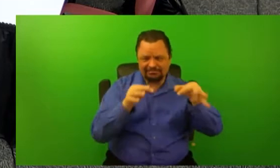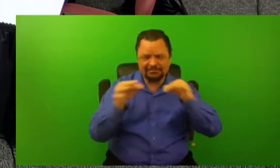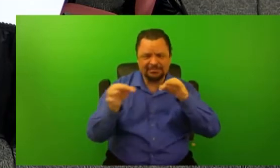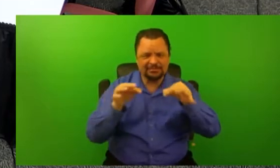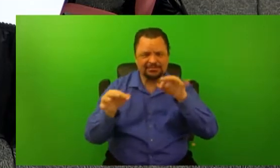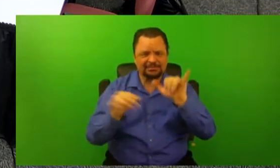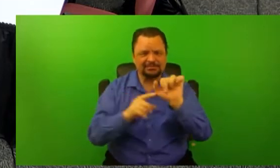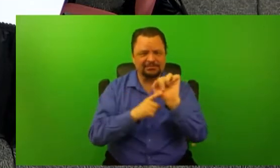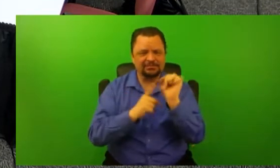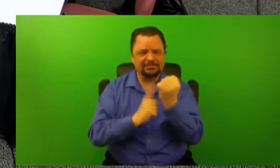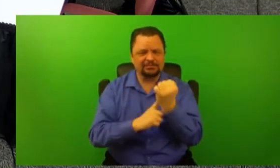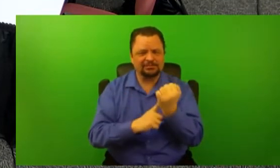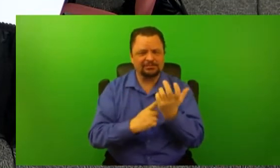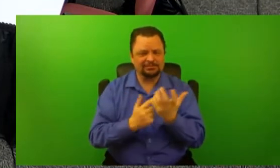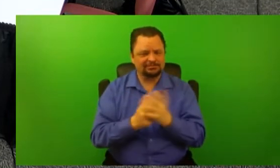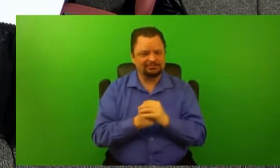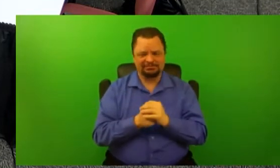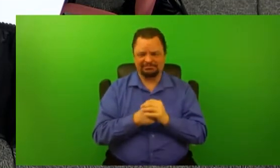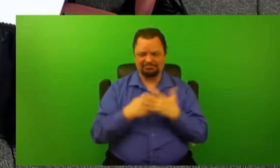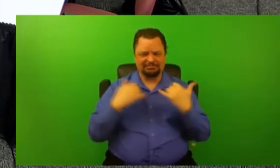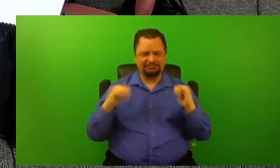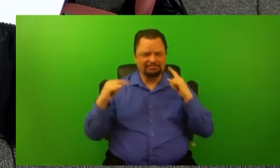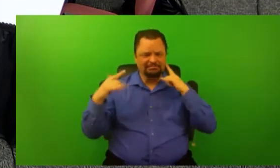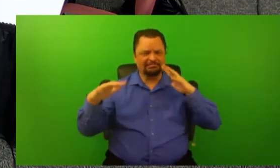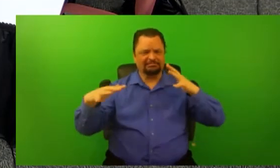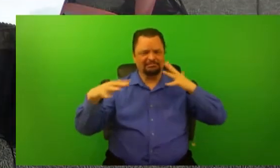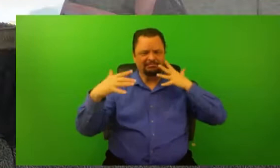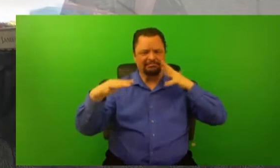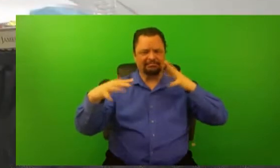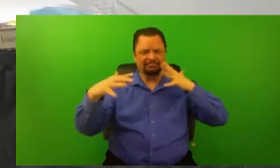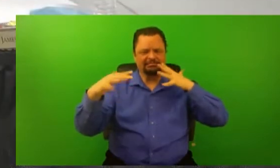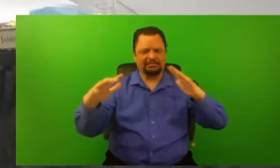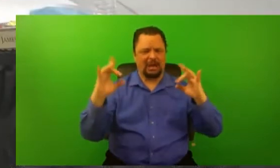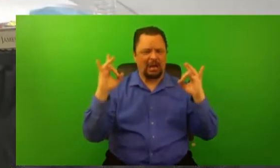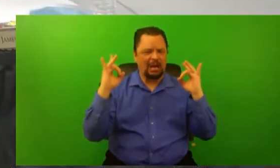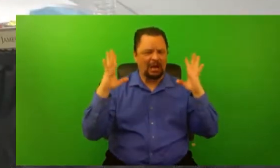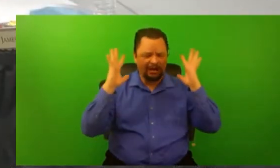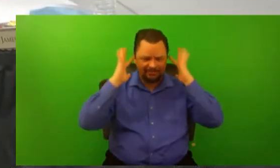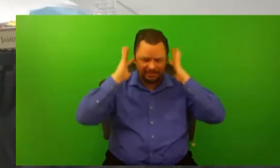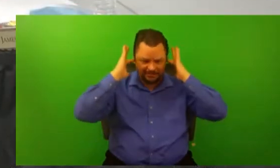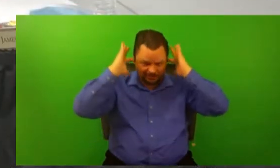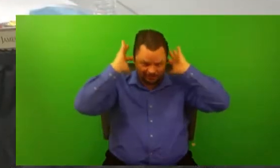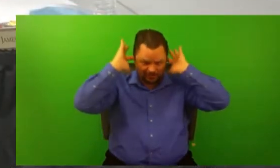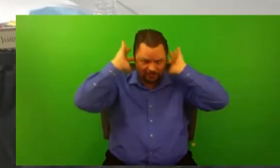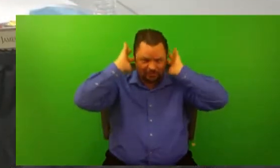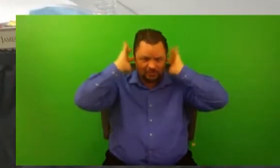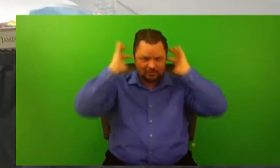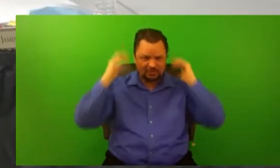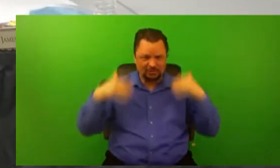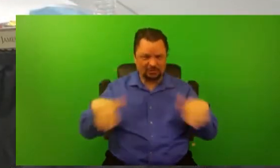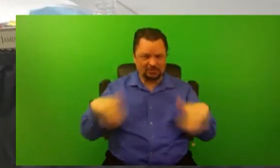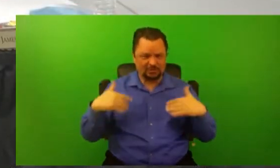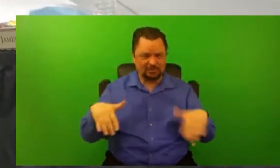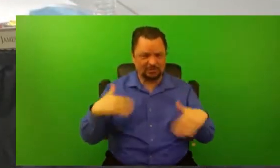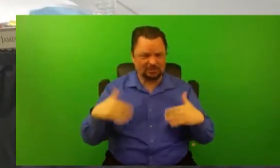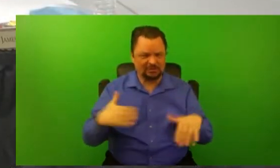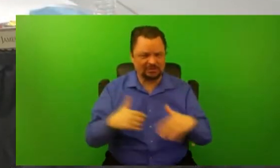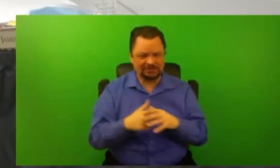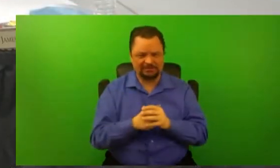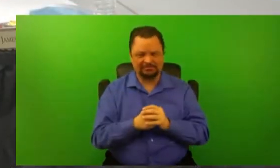So the second contract is an ongoing. I can read what it says here. This is a federally funded grant distributed